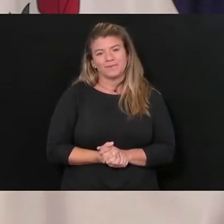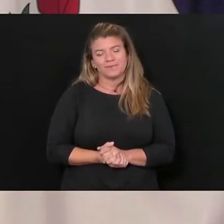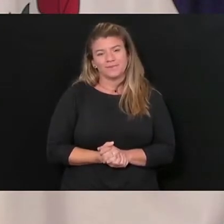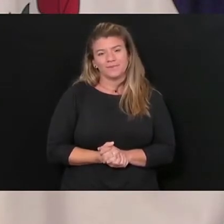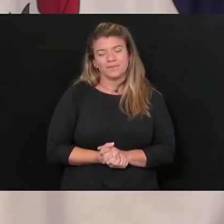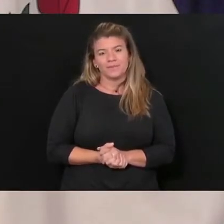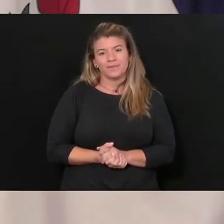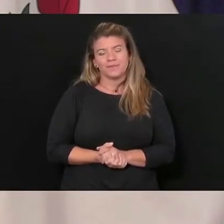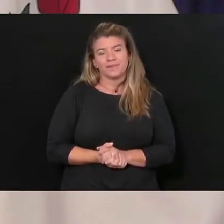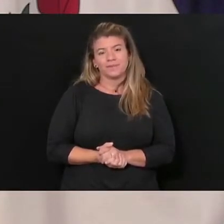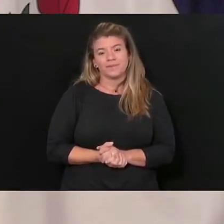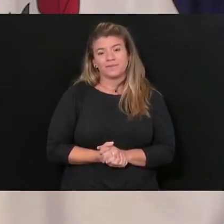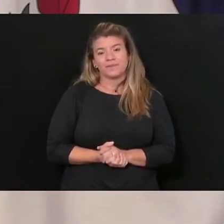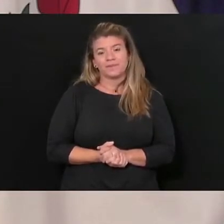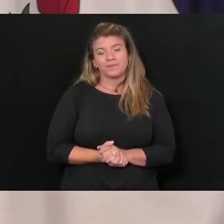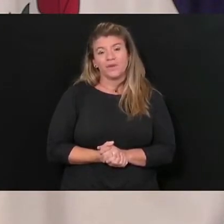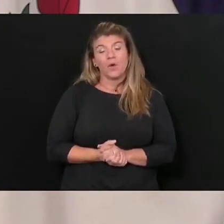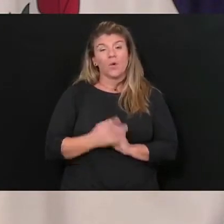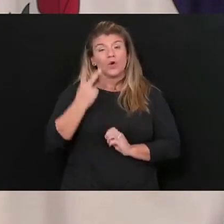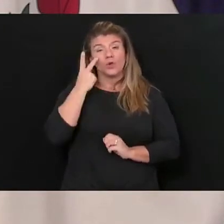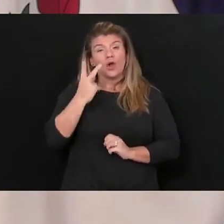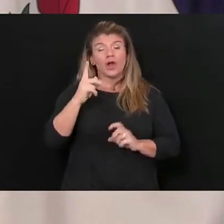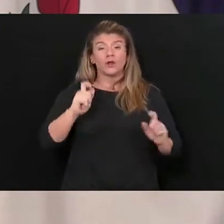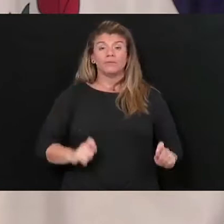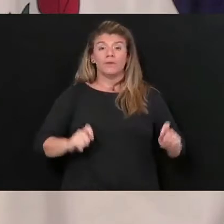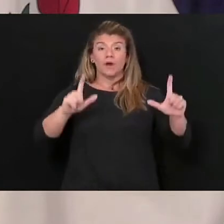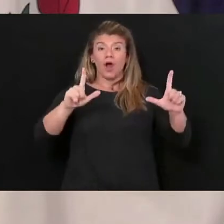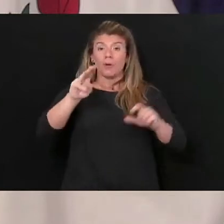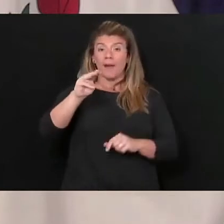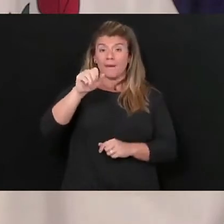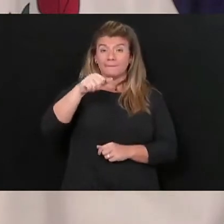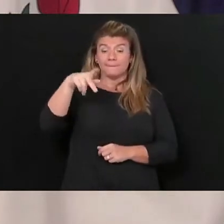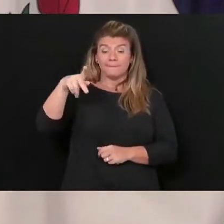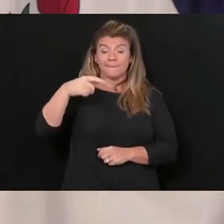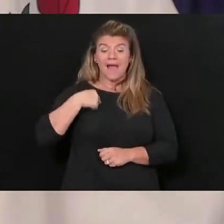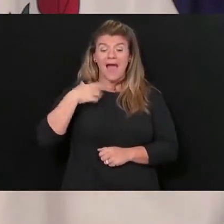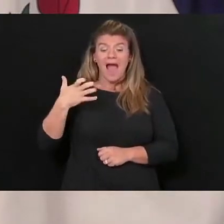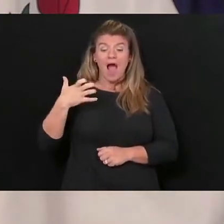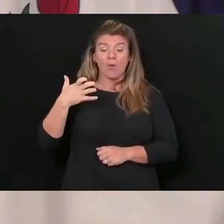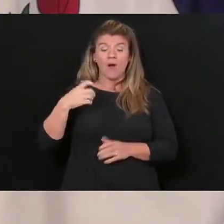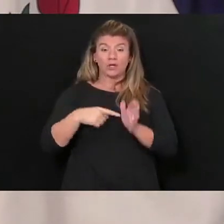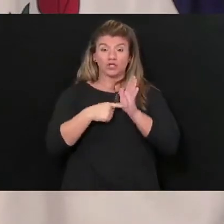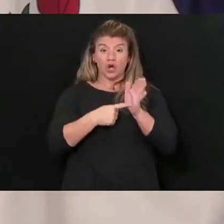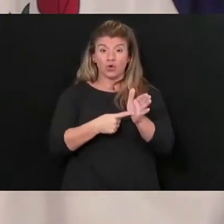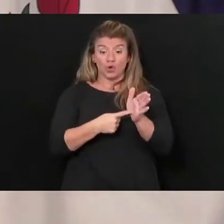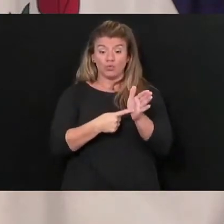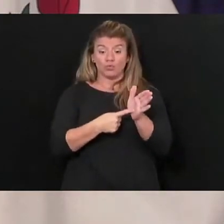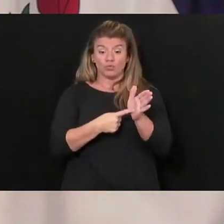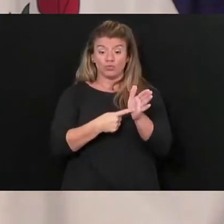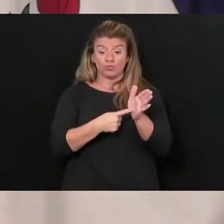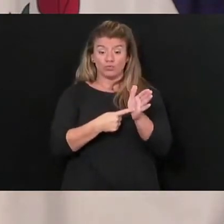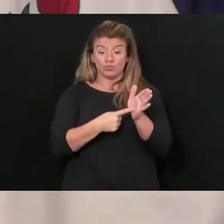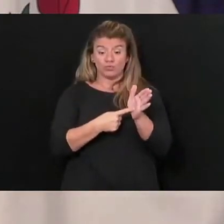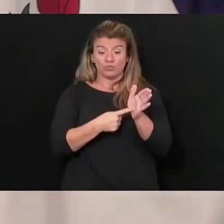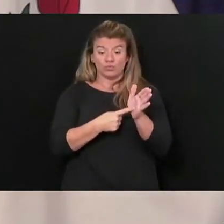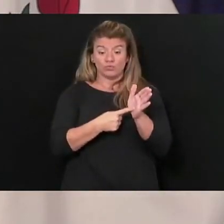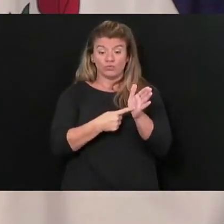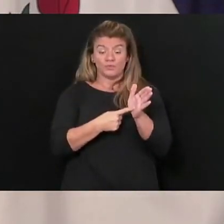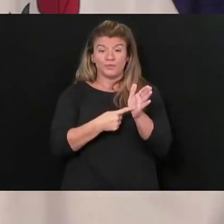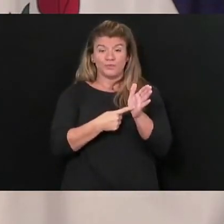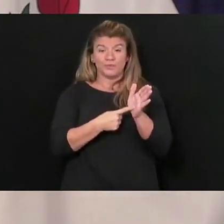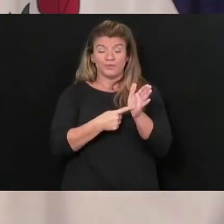From the standpoint of our mapping, I want to just hold this up and show you that this